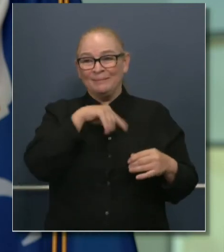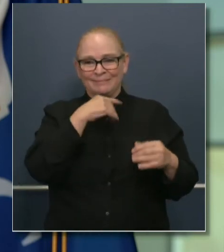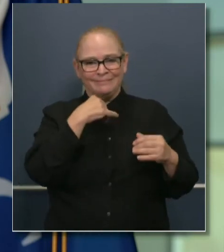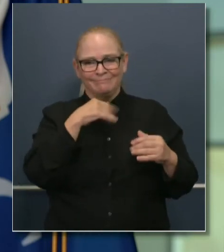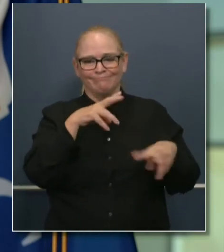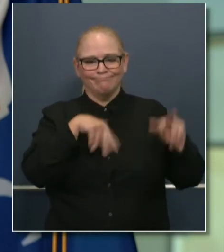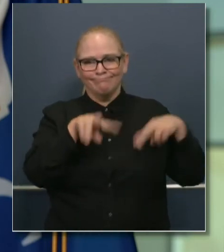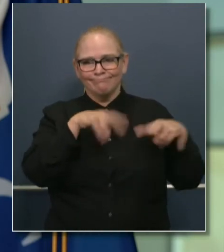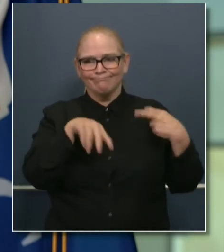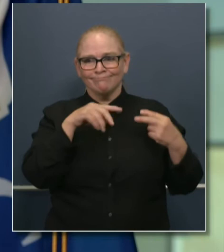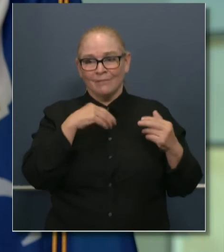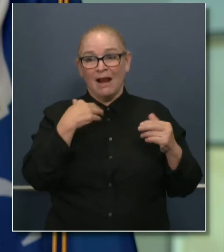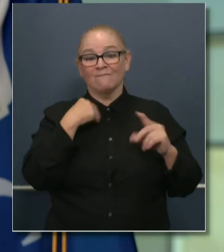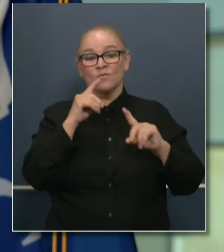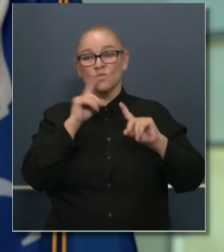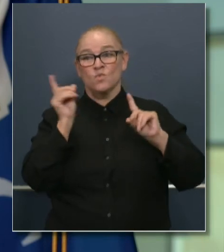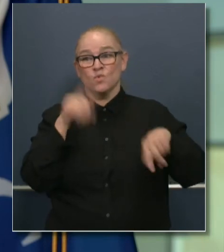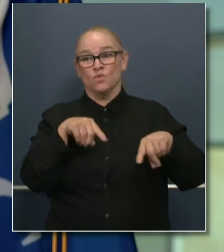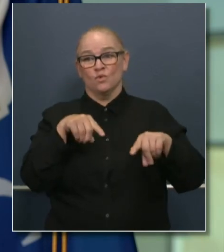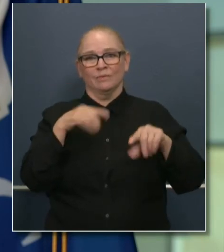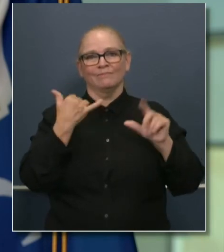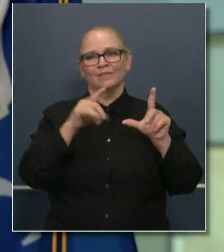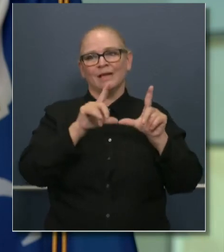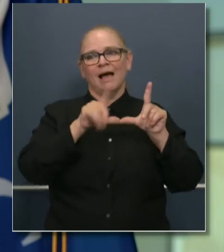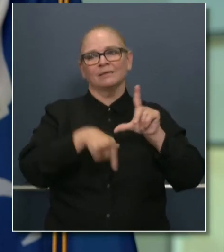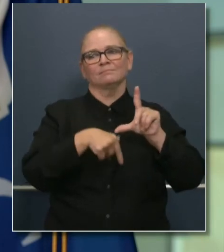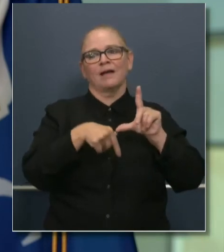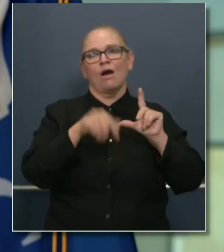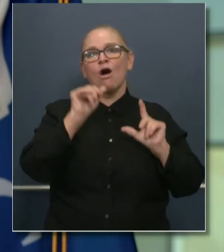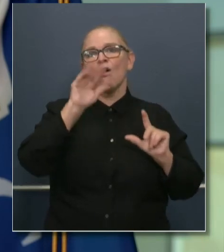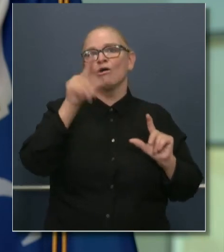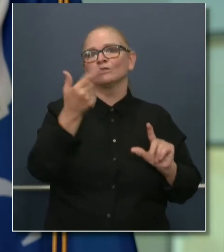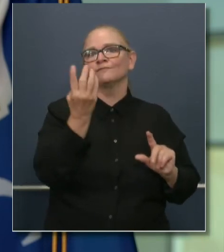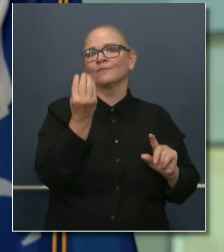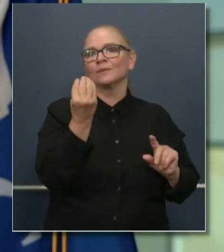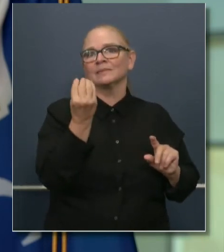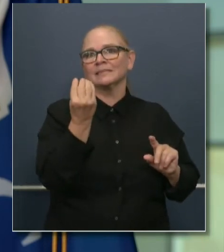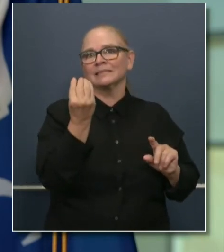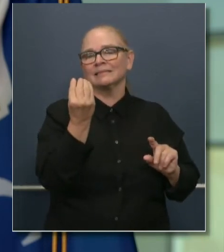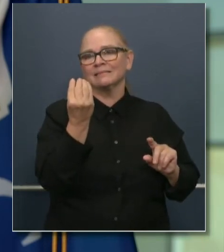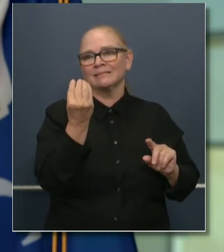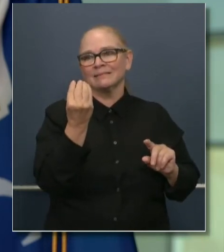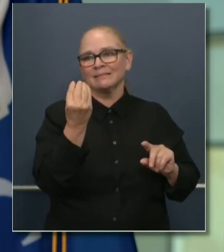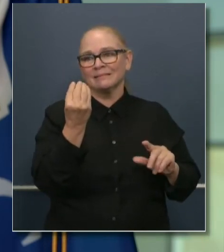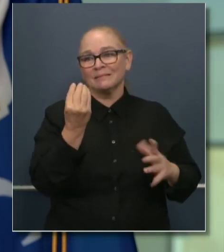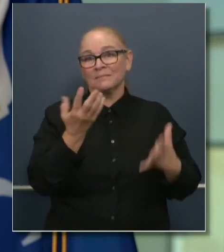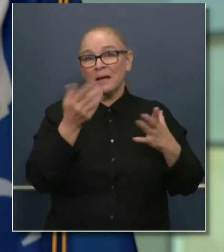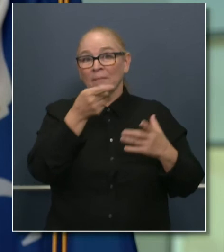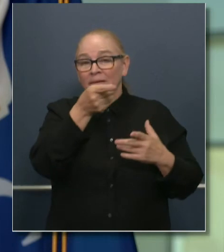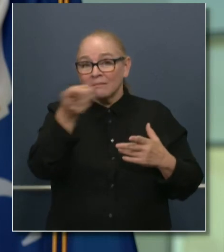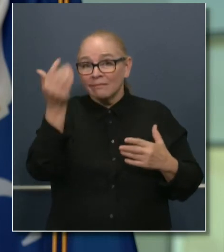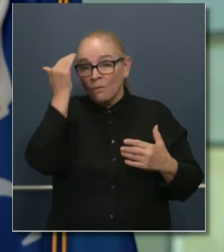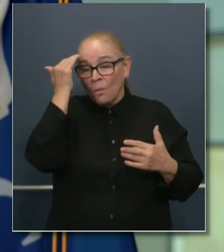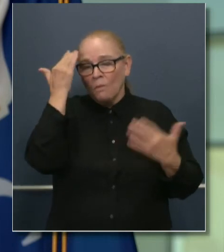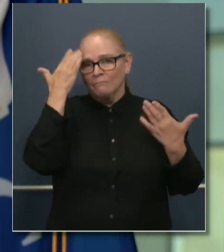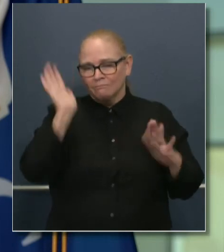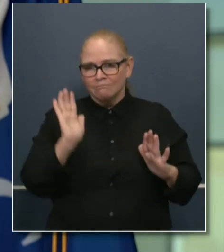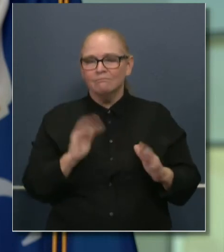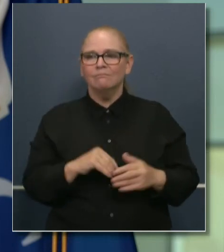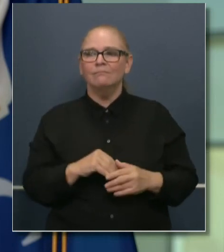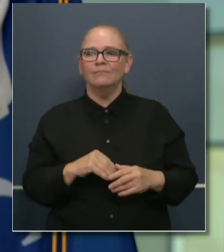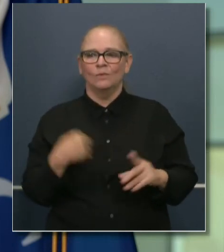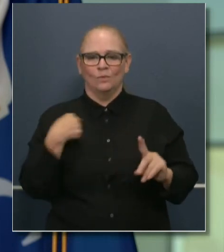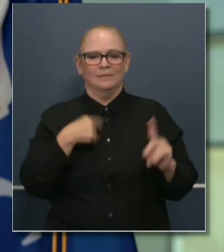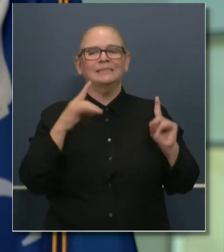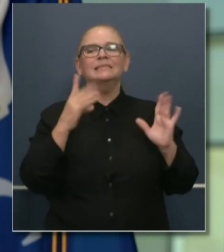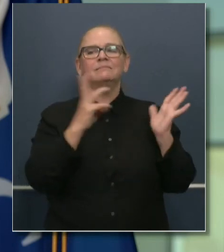currently expires on August 14th. You may be very familiar, others certainly familiar with the executive orders that I've